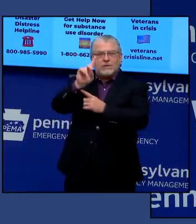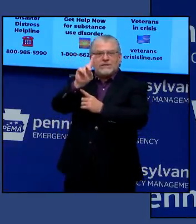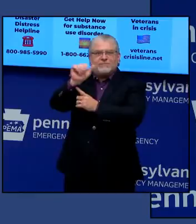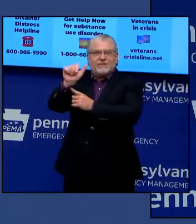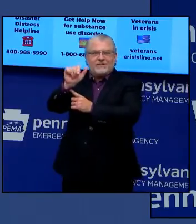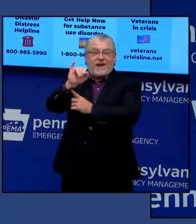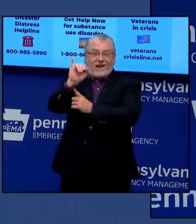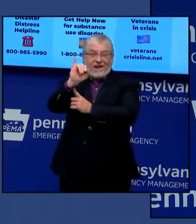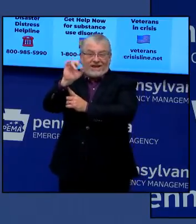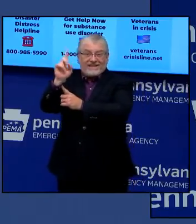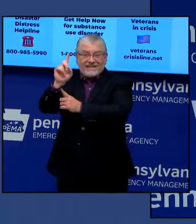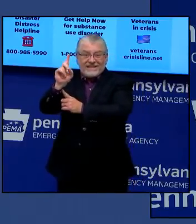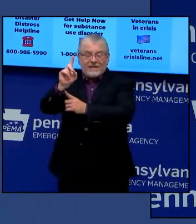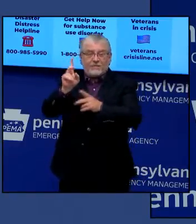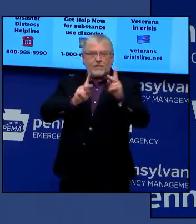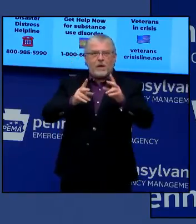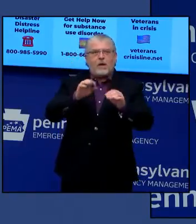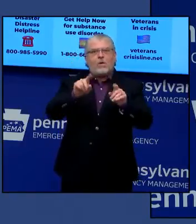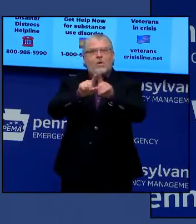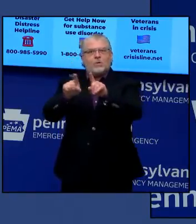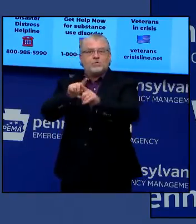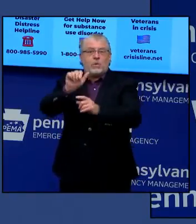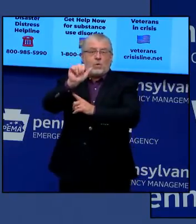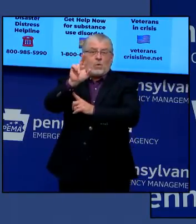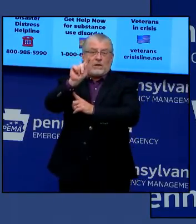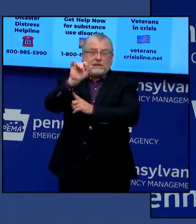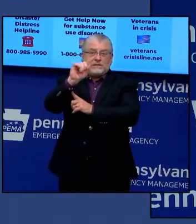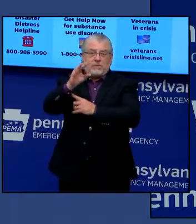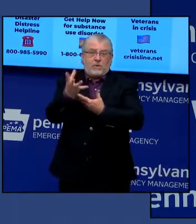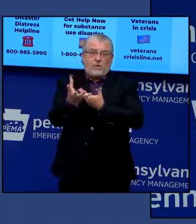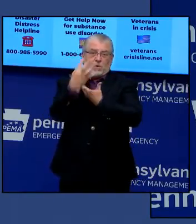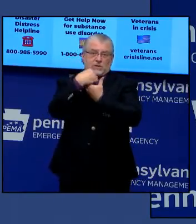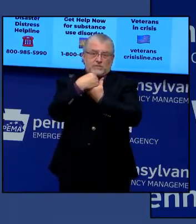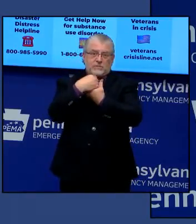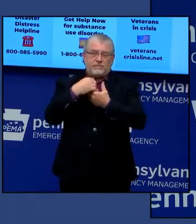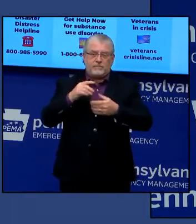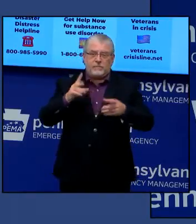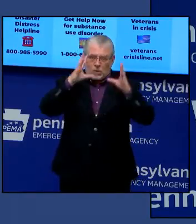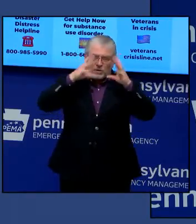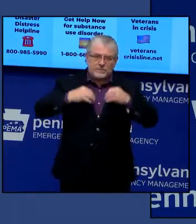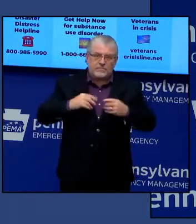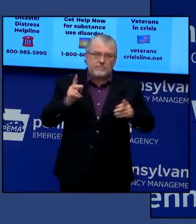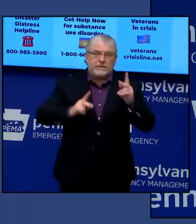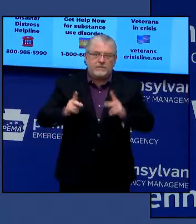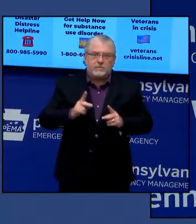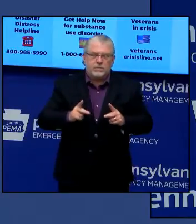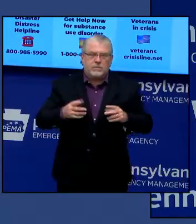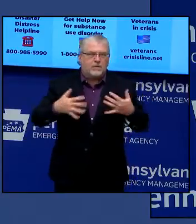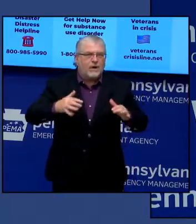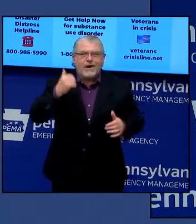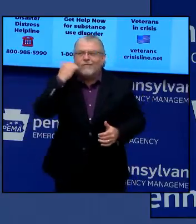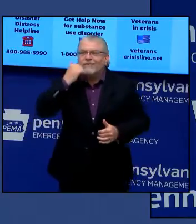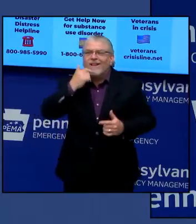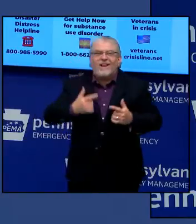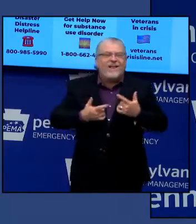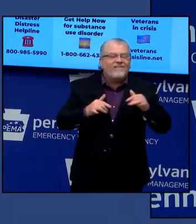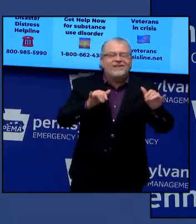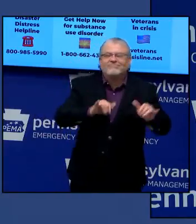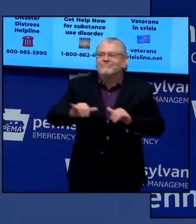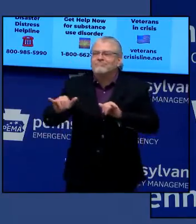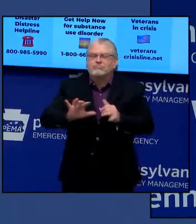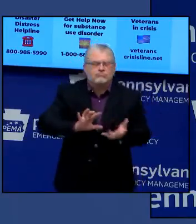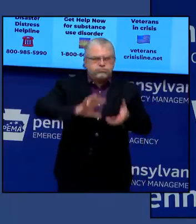who rely upon these routines. And it's also very difficult for those who care for